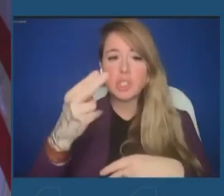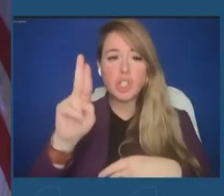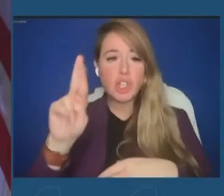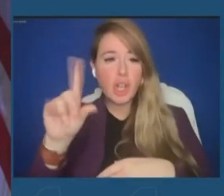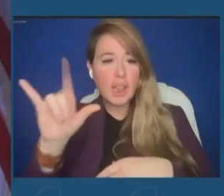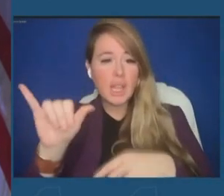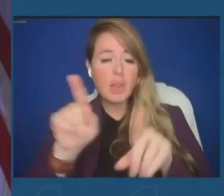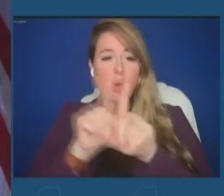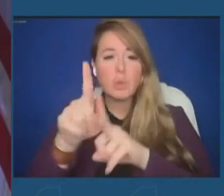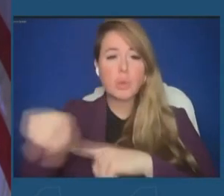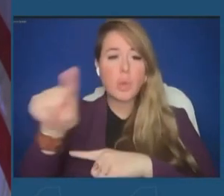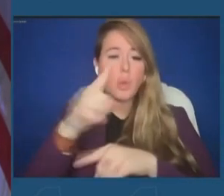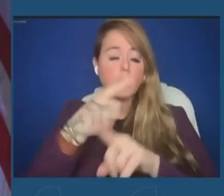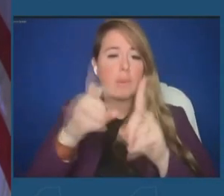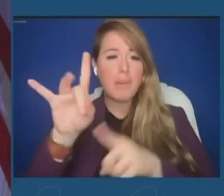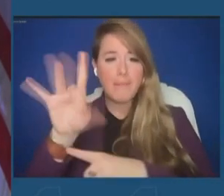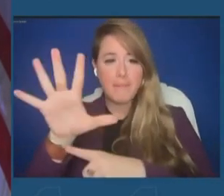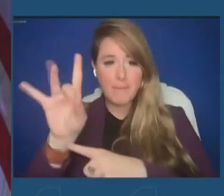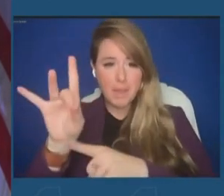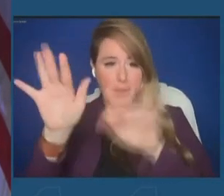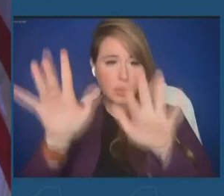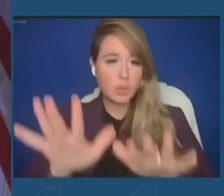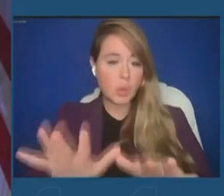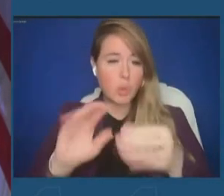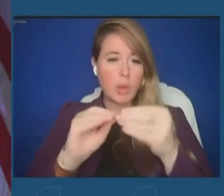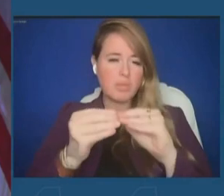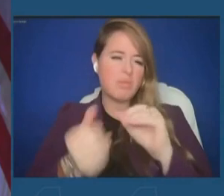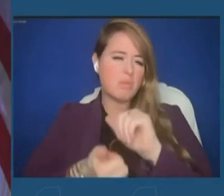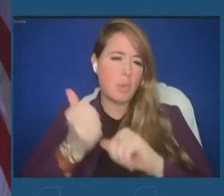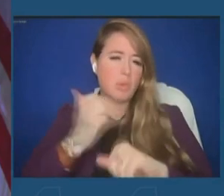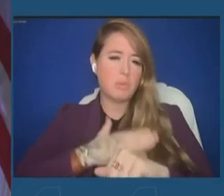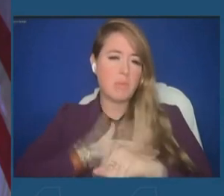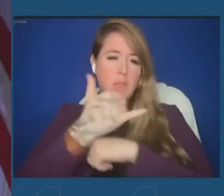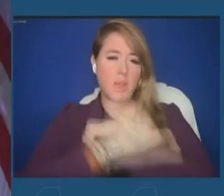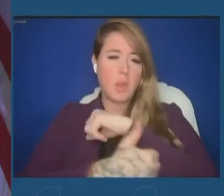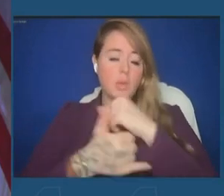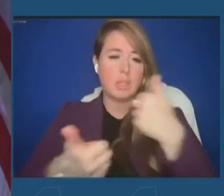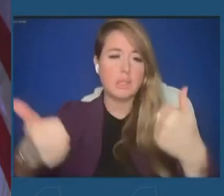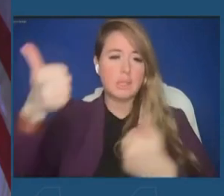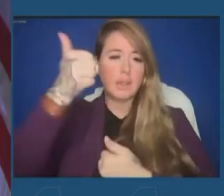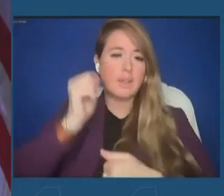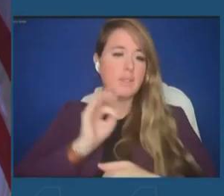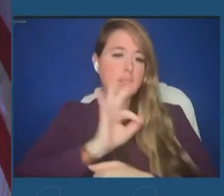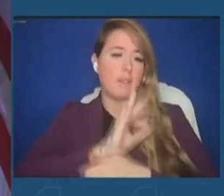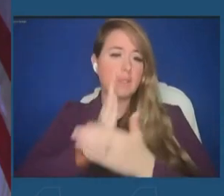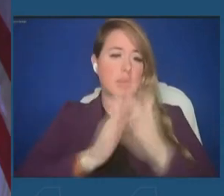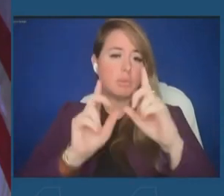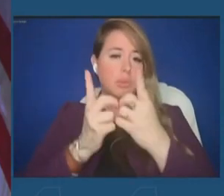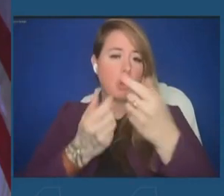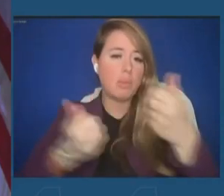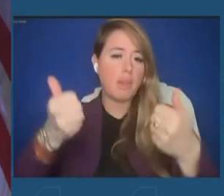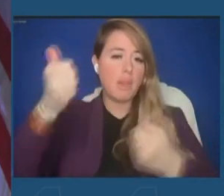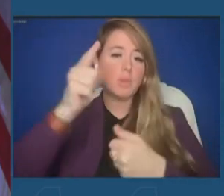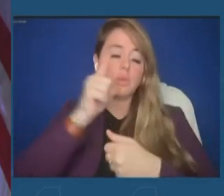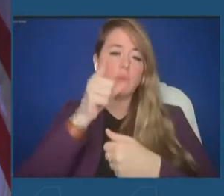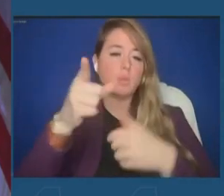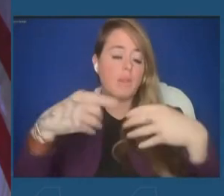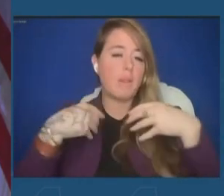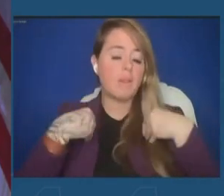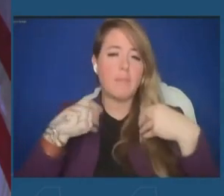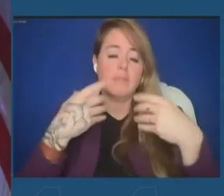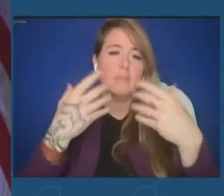from the 858 snow number, most of them being my County Executive staff and some of our department heads who were receiving just horrible calls from